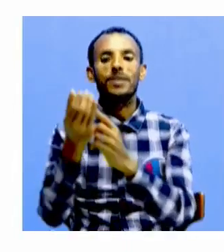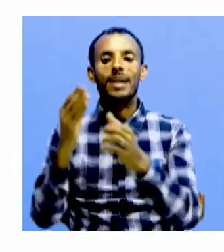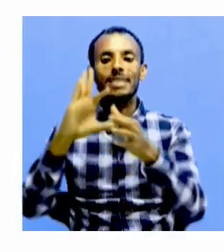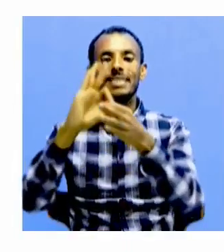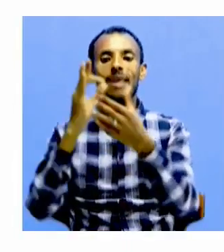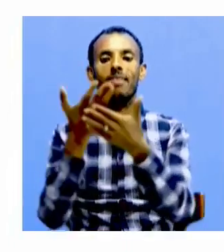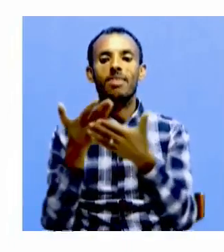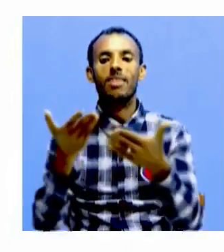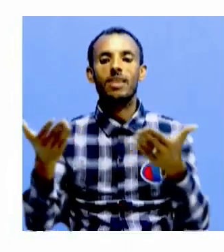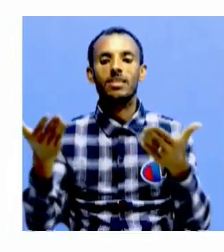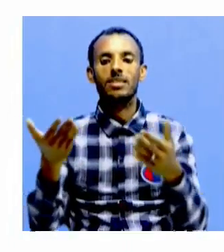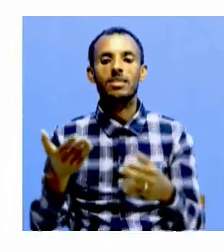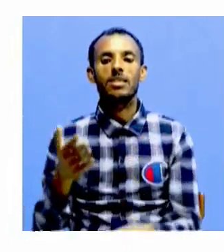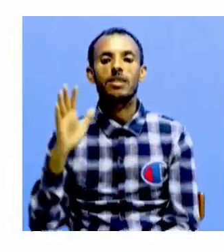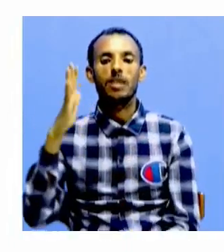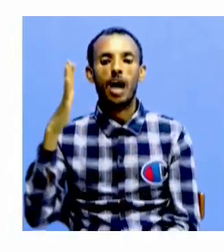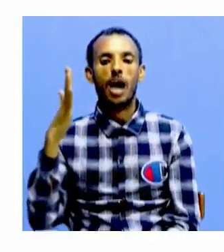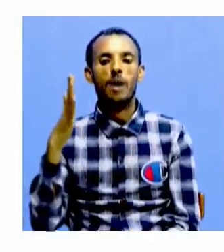sentence